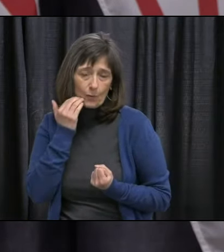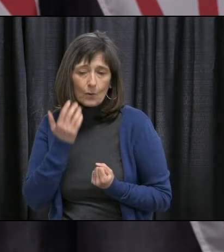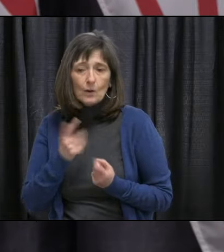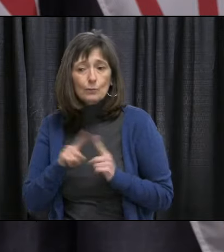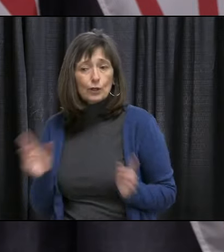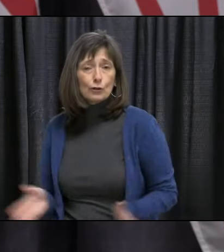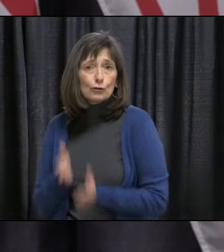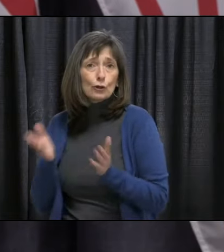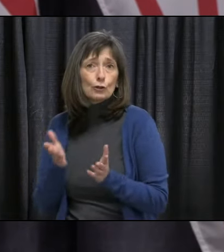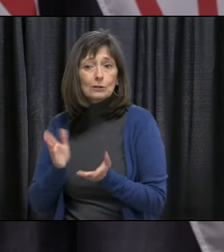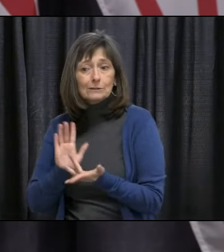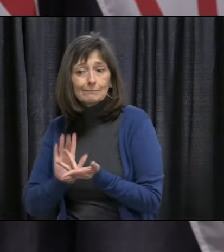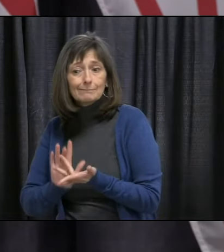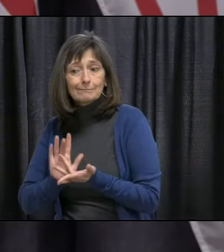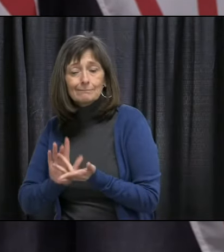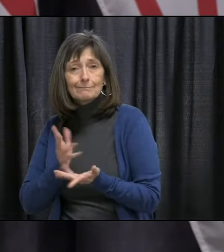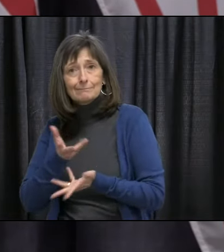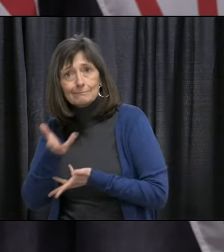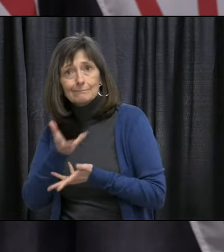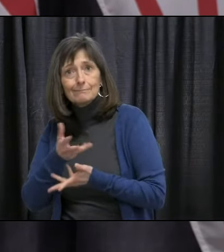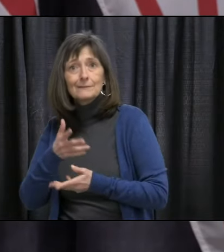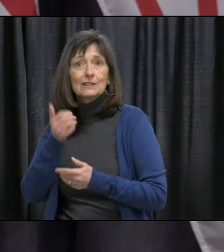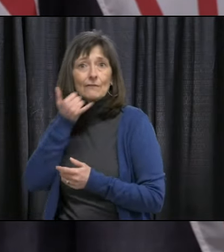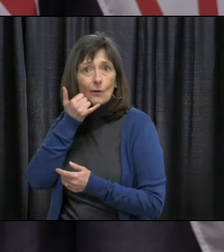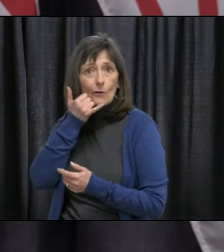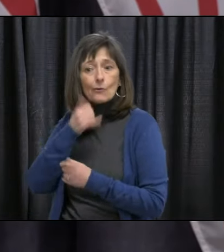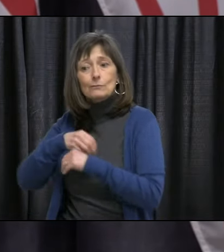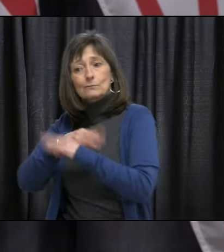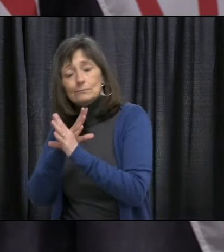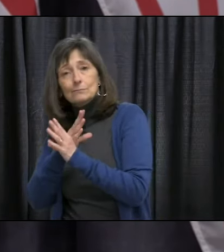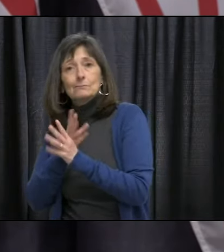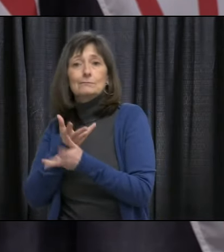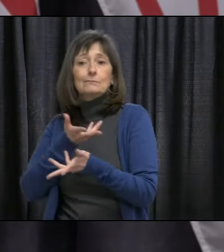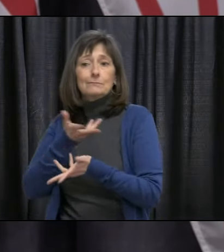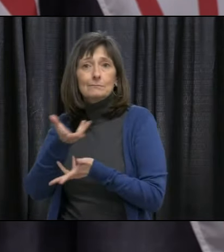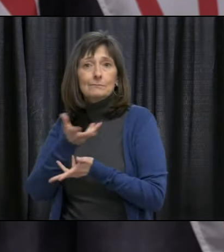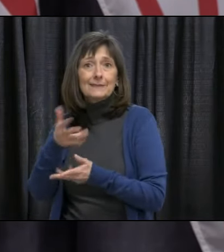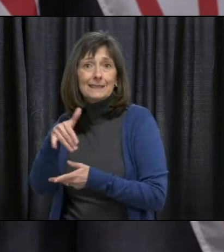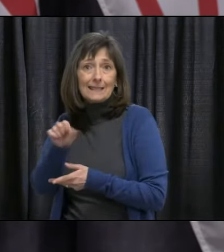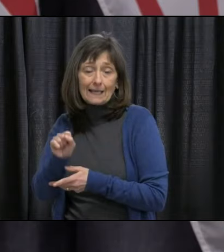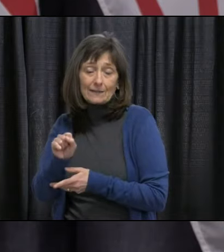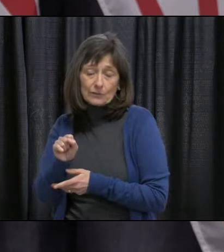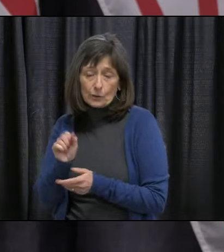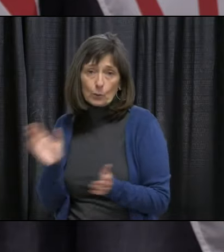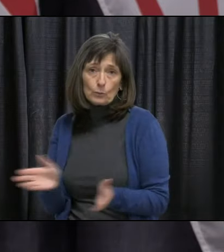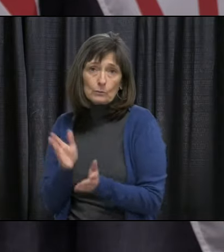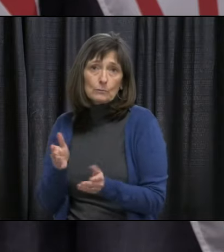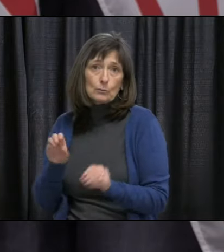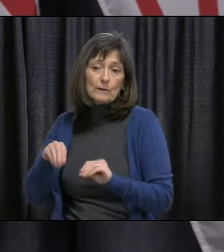So we do encourage still that that the operators of these homes would